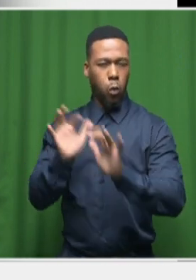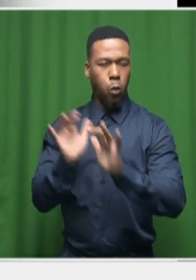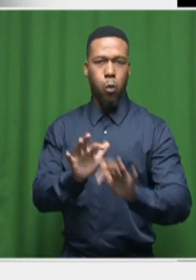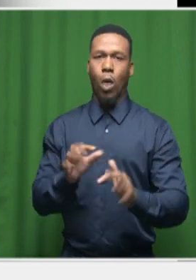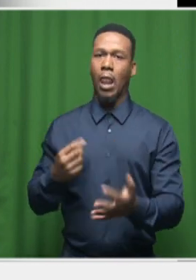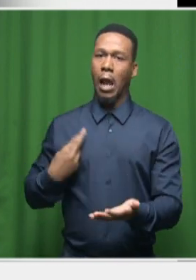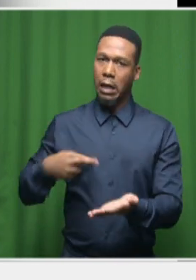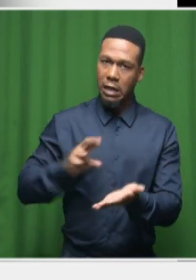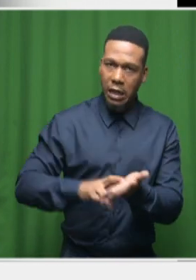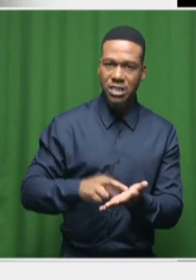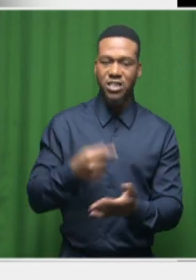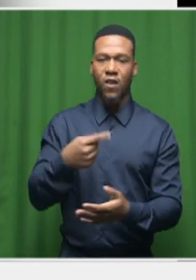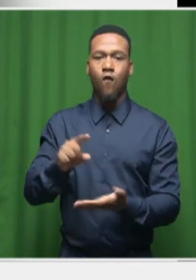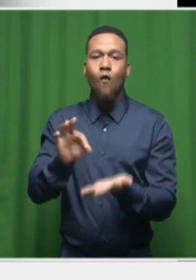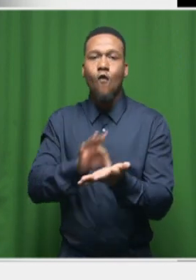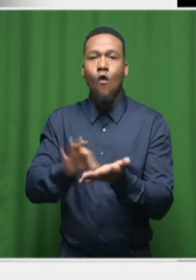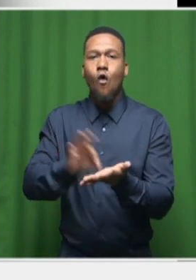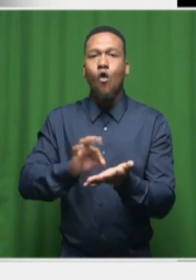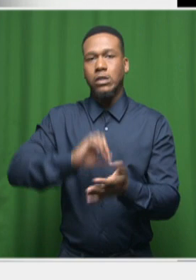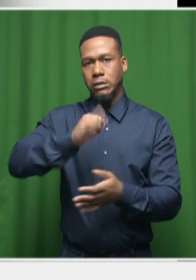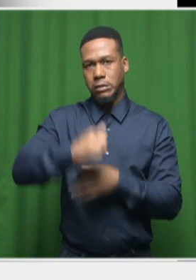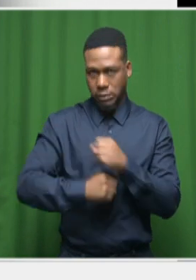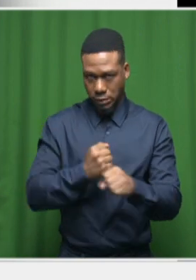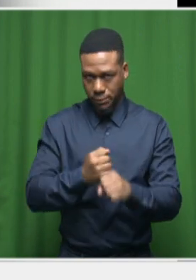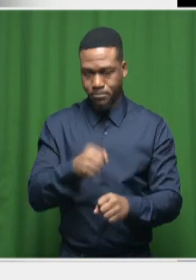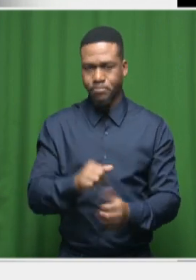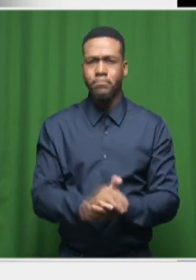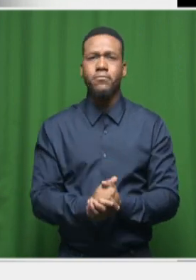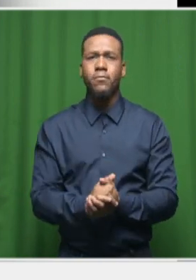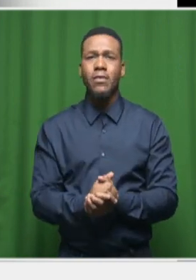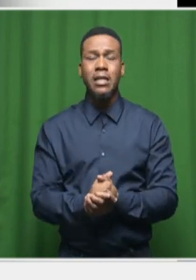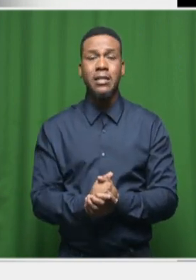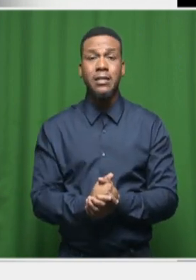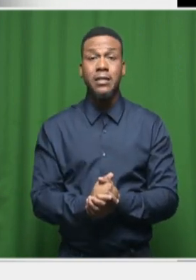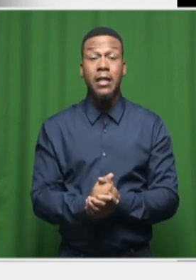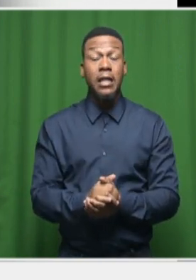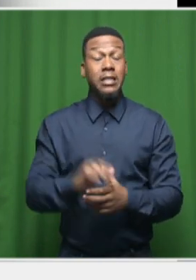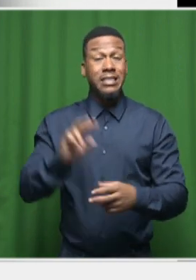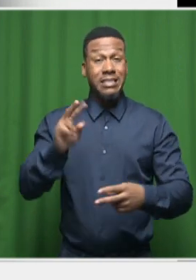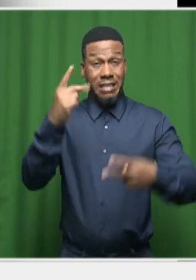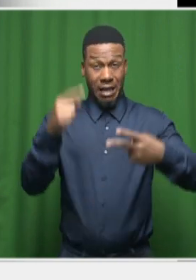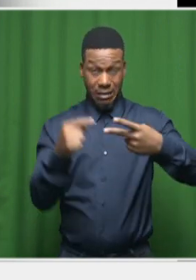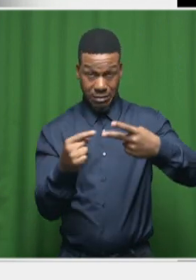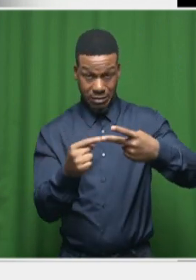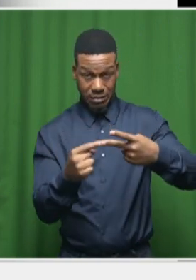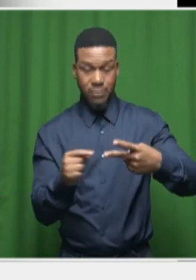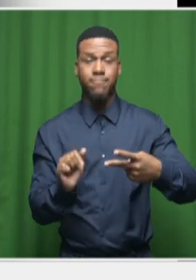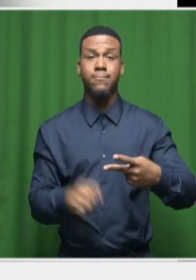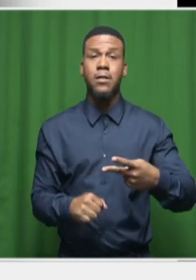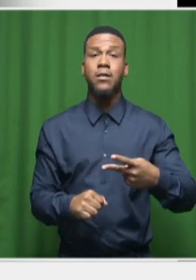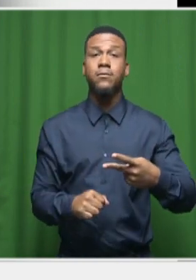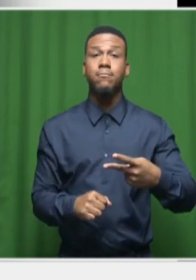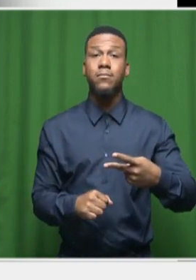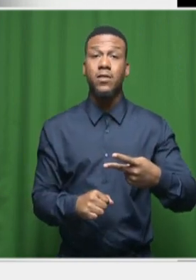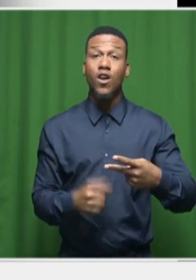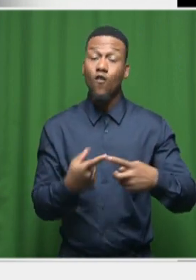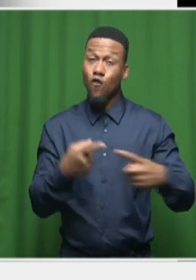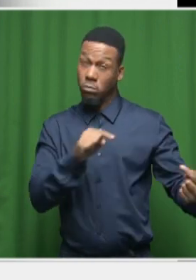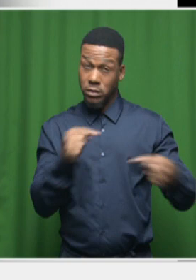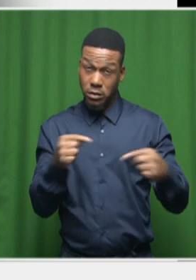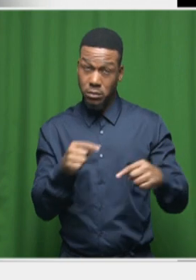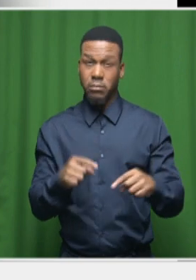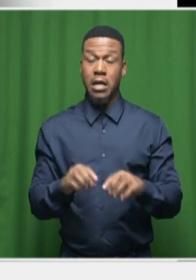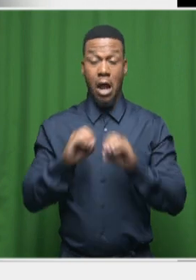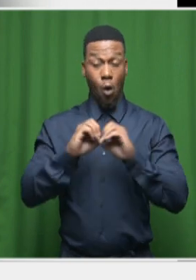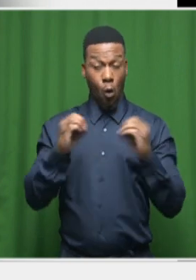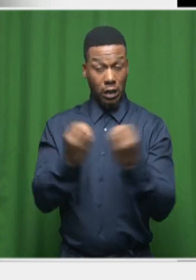show up at the next general election if we're going to make a difference. And then the second one, and this is what came out of the debates with the organizations that we